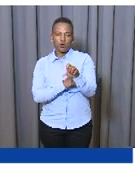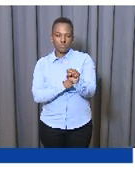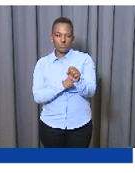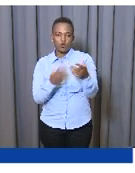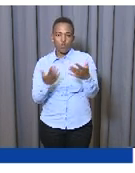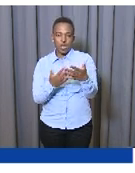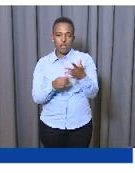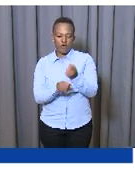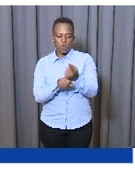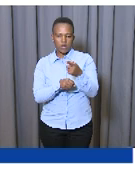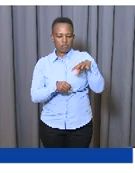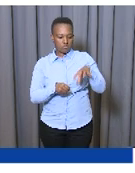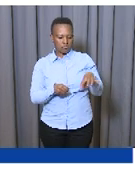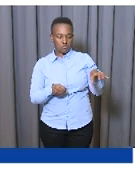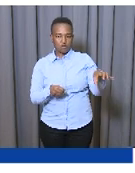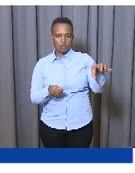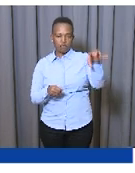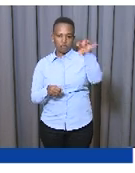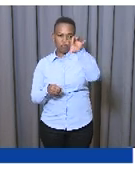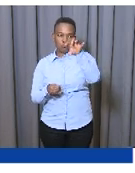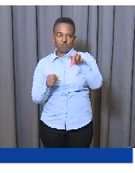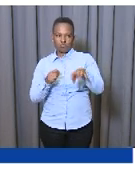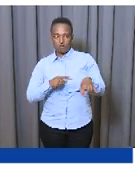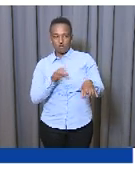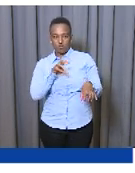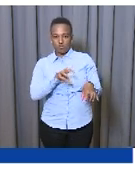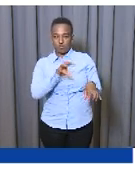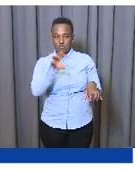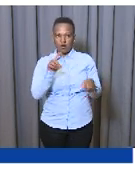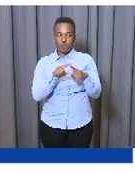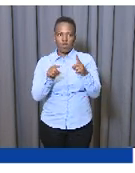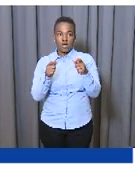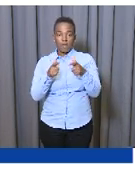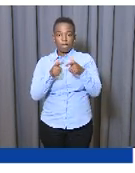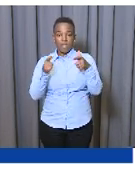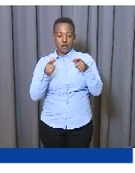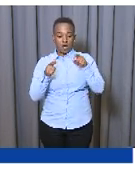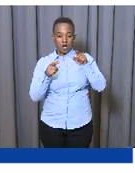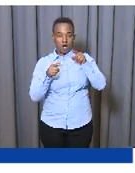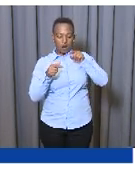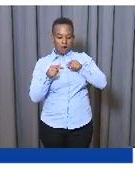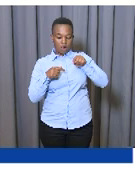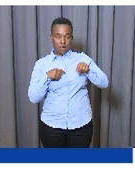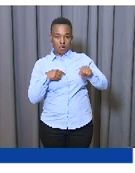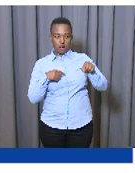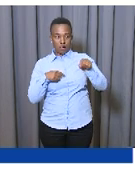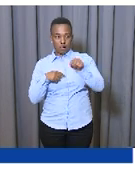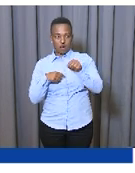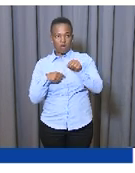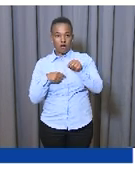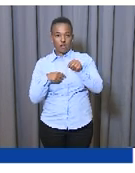province. So what you would see there is, so the bigger the dot, the higher the density